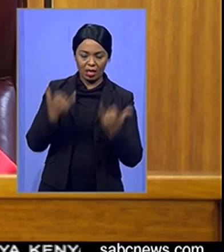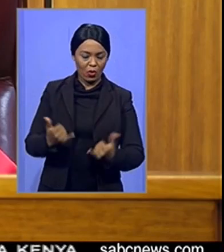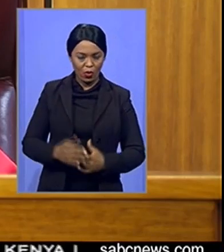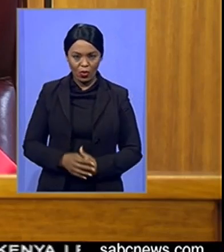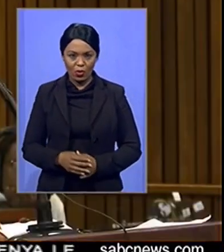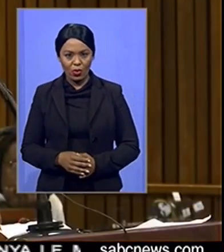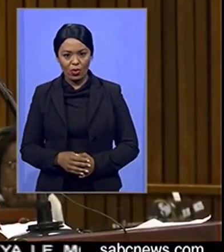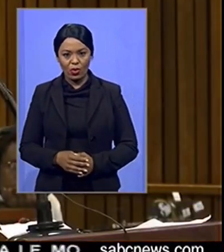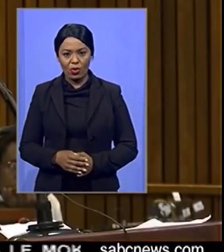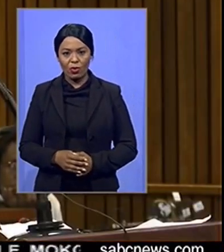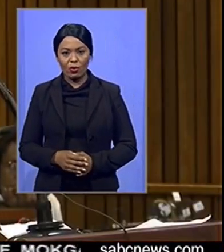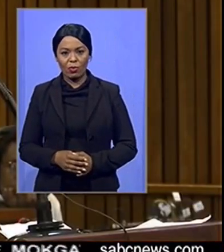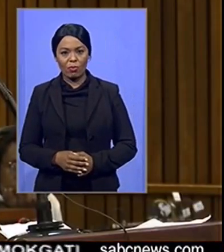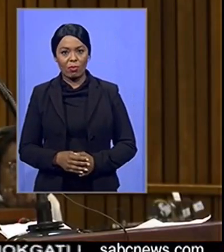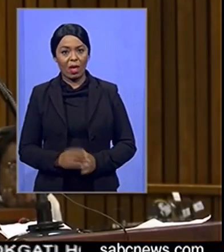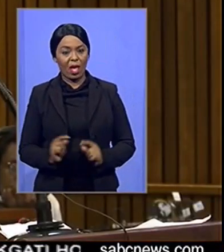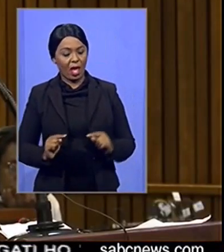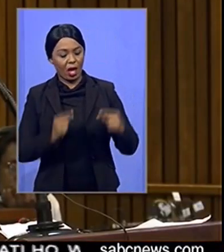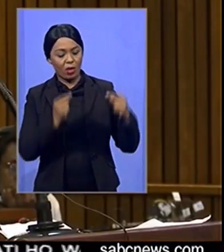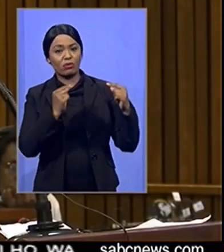whereby you are accused number one.